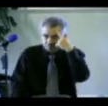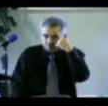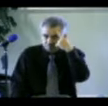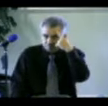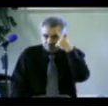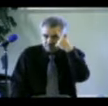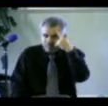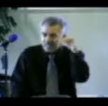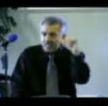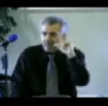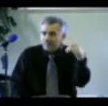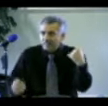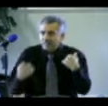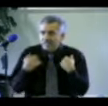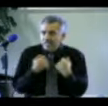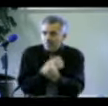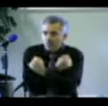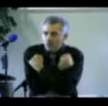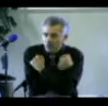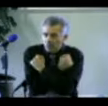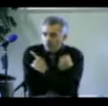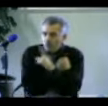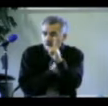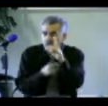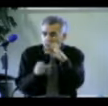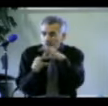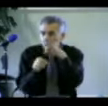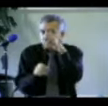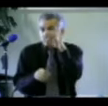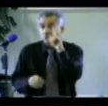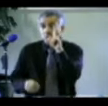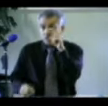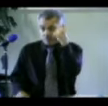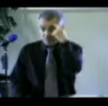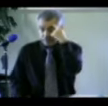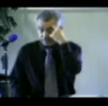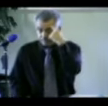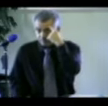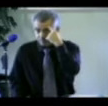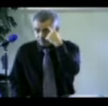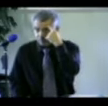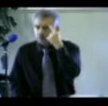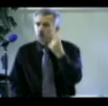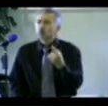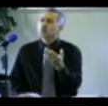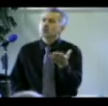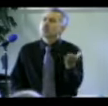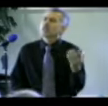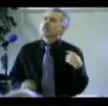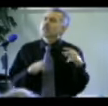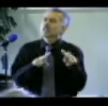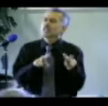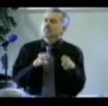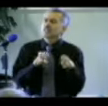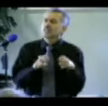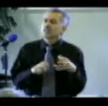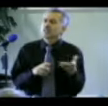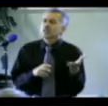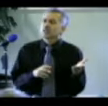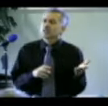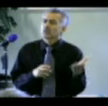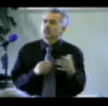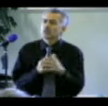having the same love, being one in the spirit, of one mind. Do nothing out of selfish ambition or vain